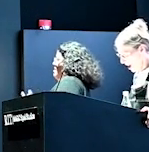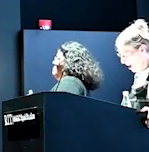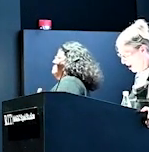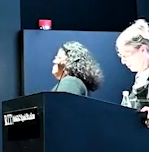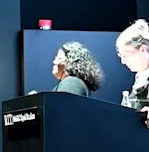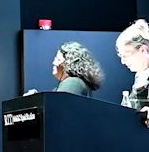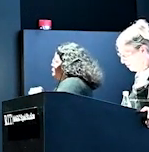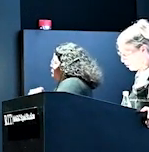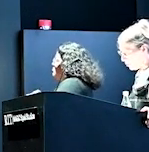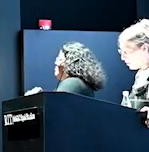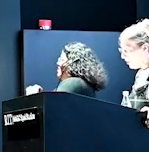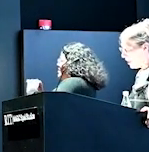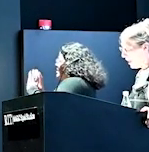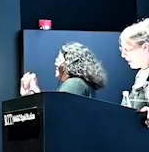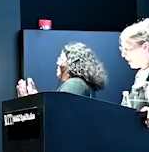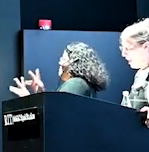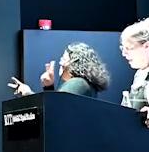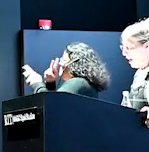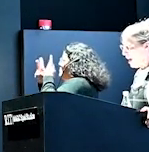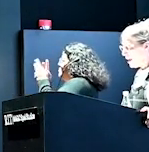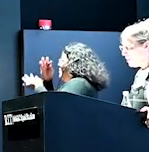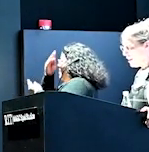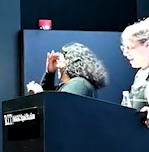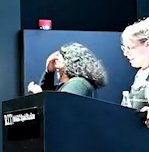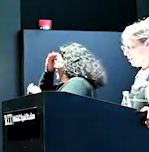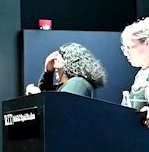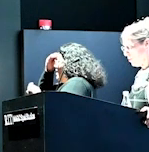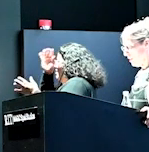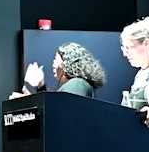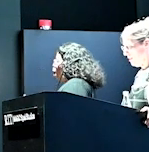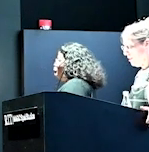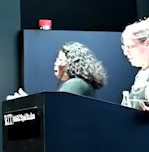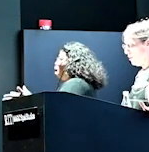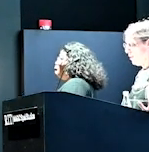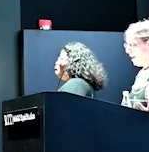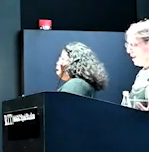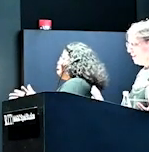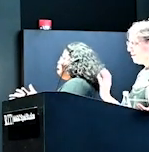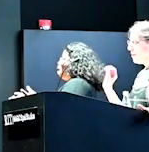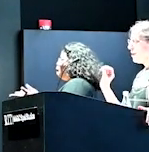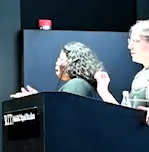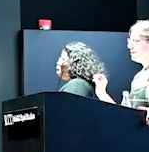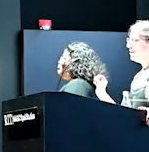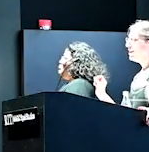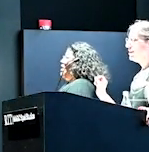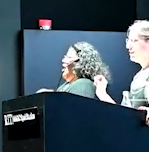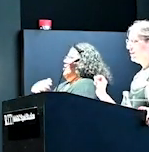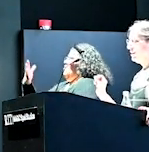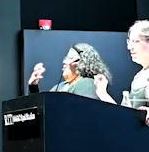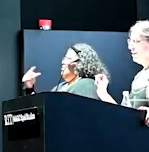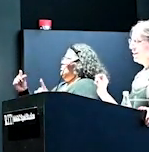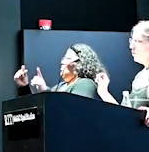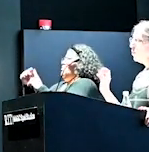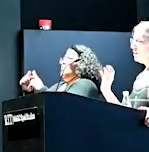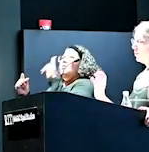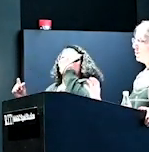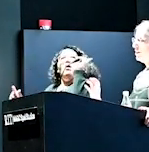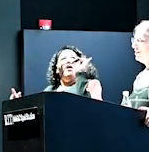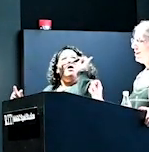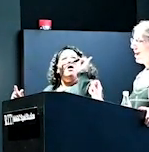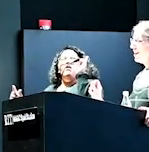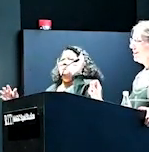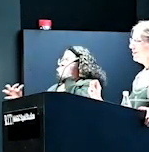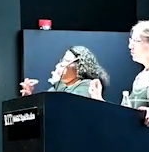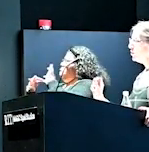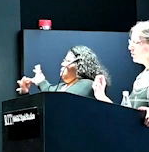clear visual thinking. I would like those words to somehow be signaled what the